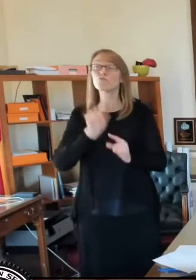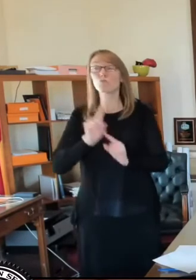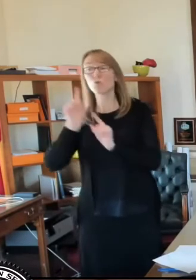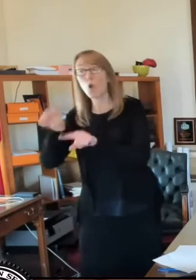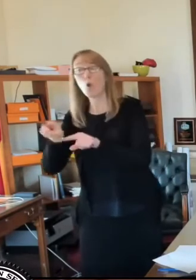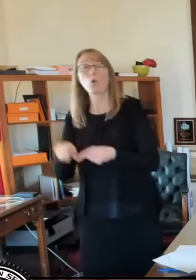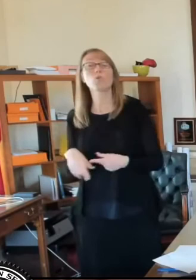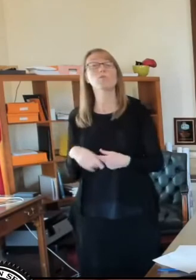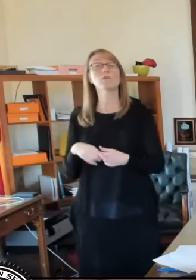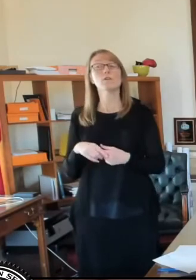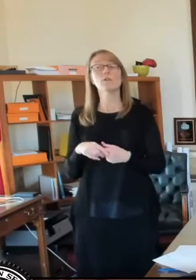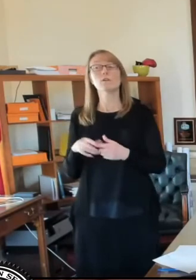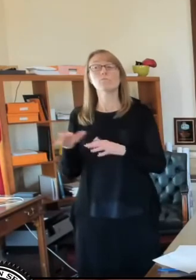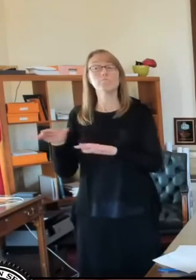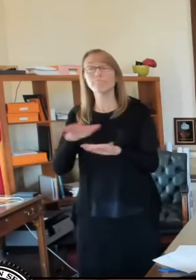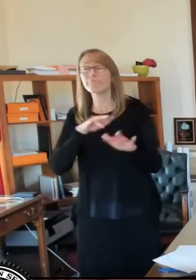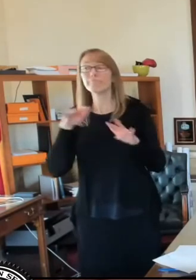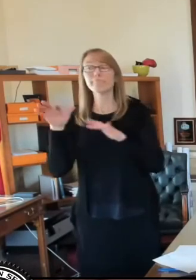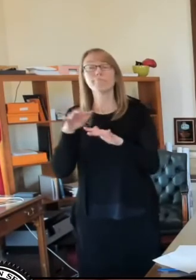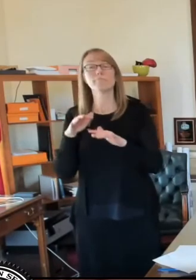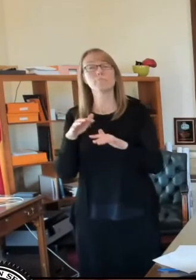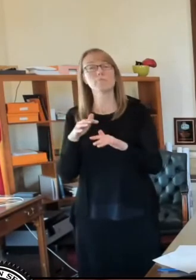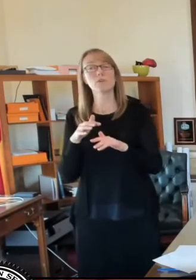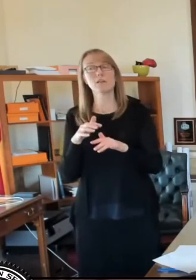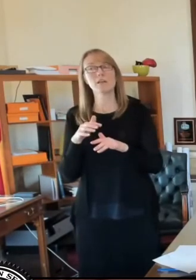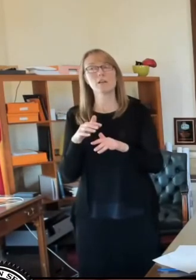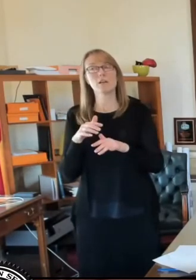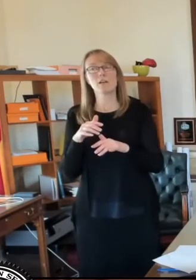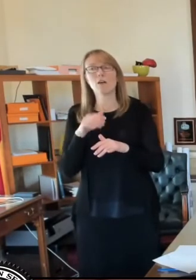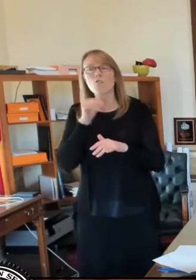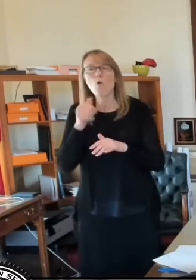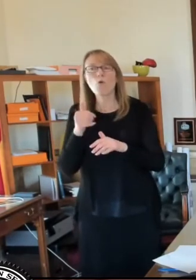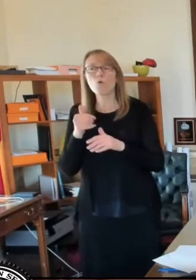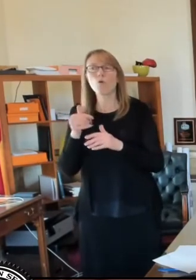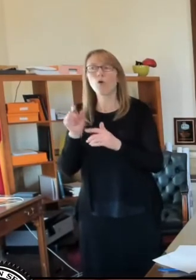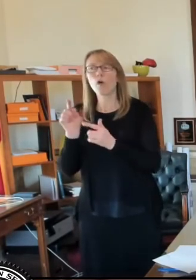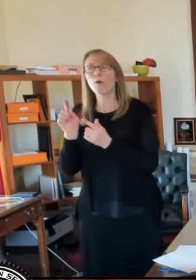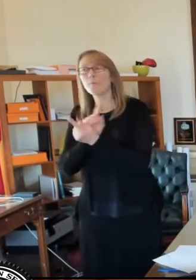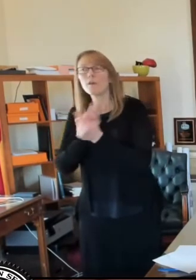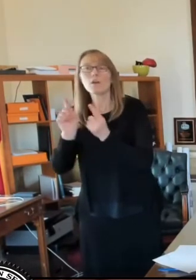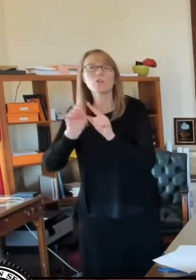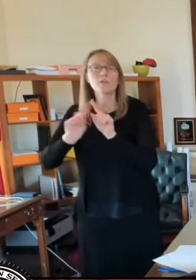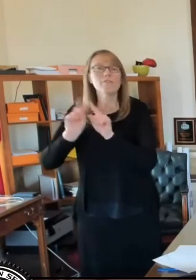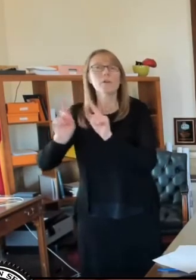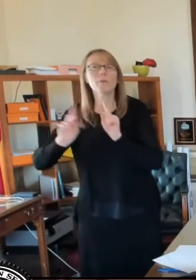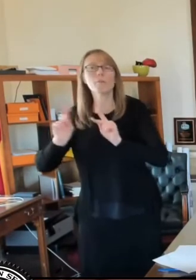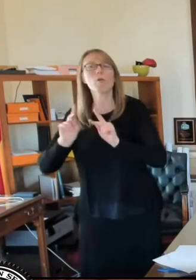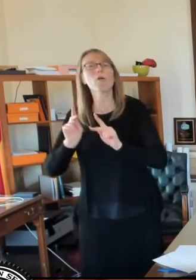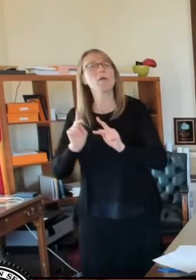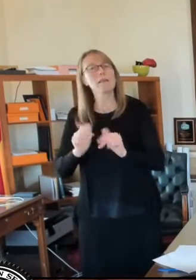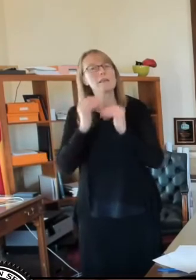go out with those same people that you're with every day at home. So